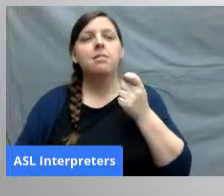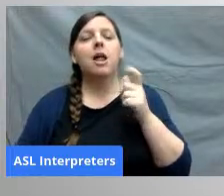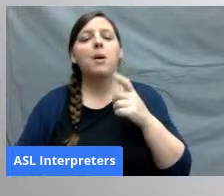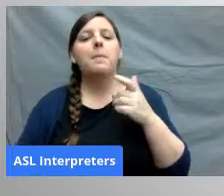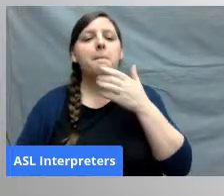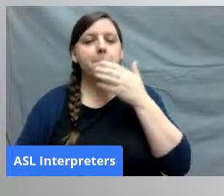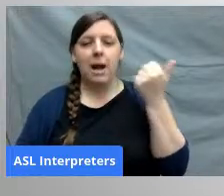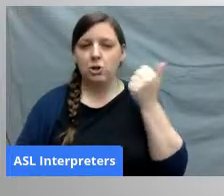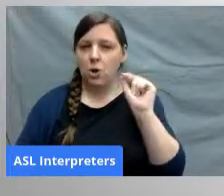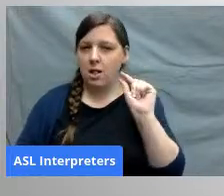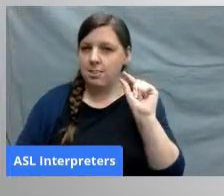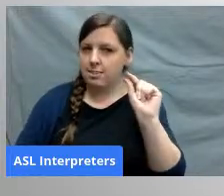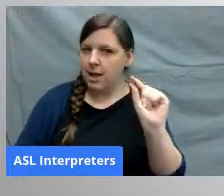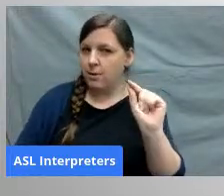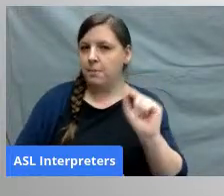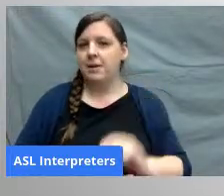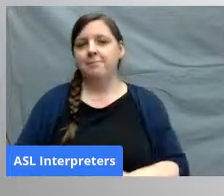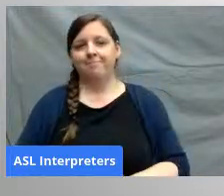little bit better.